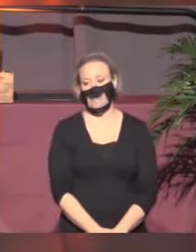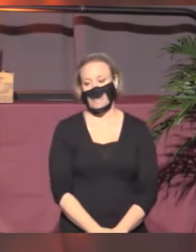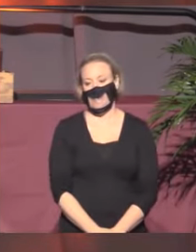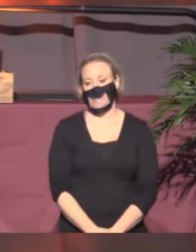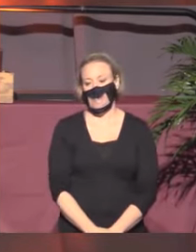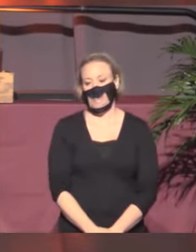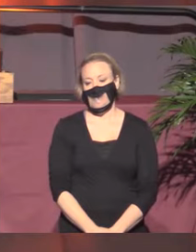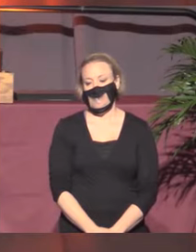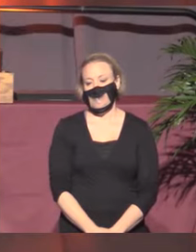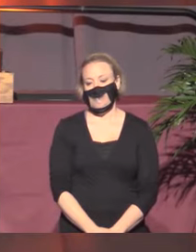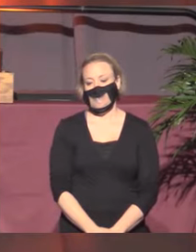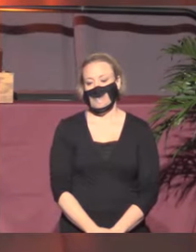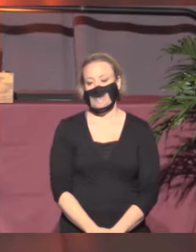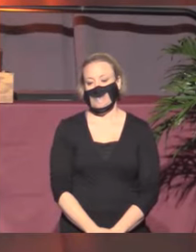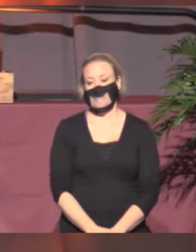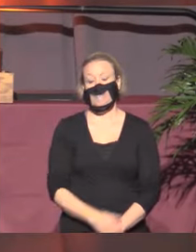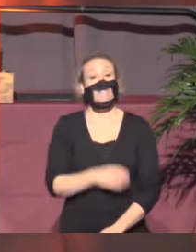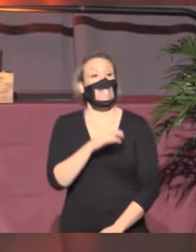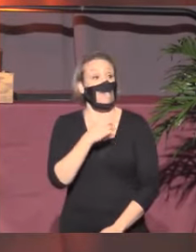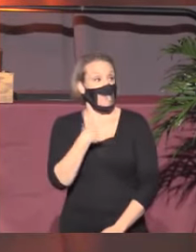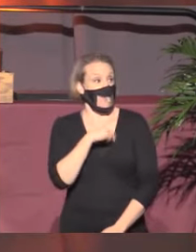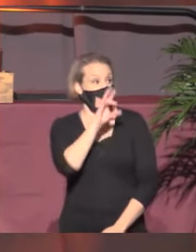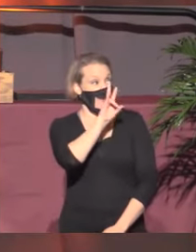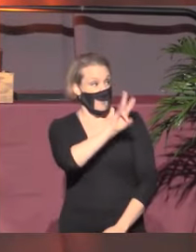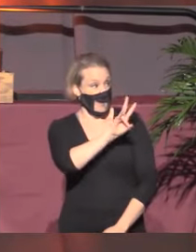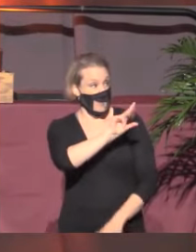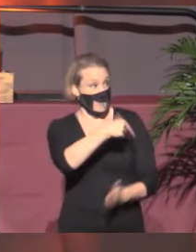This is one of 7 commencement ceremonies this weekend.